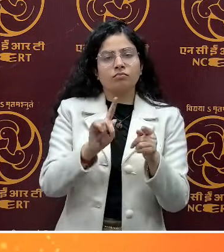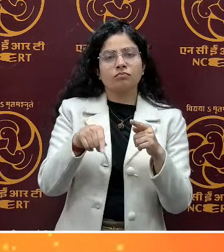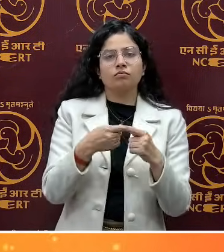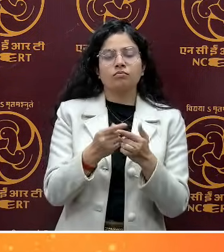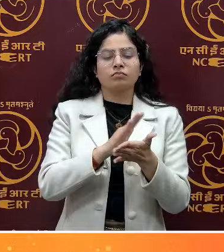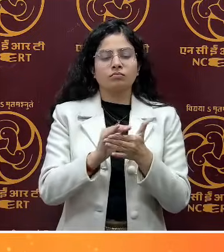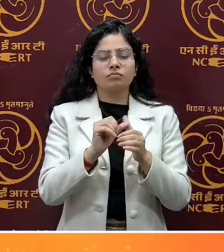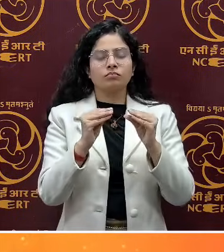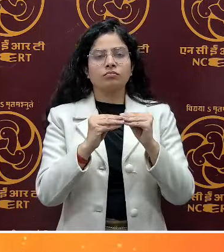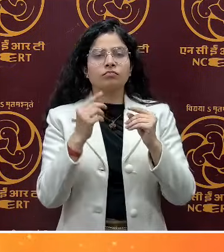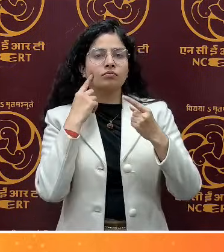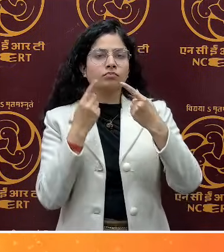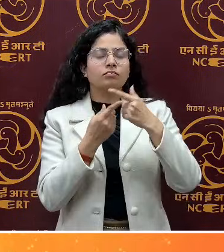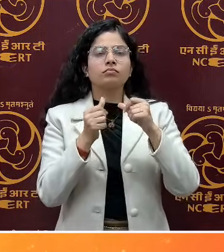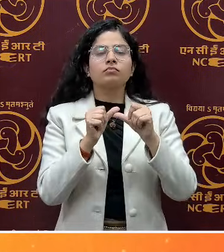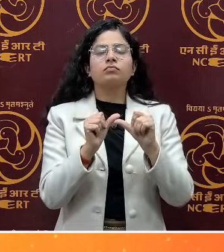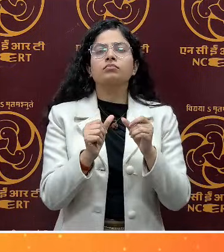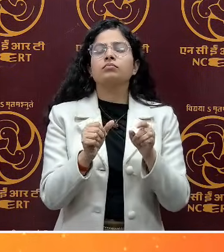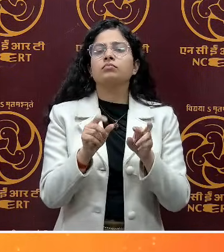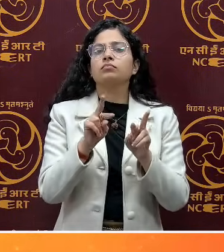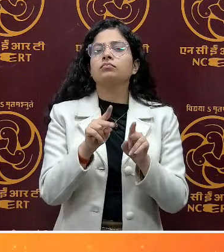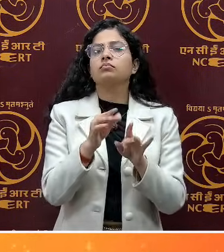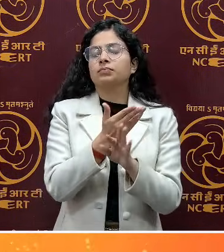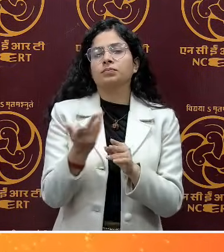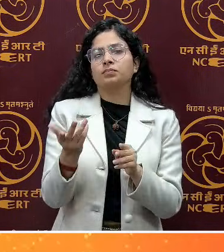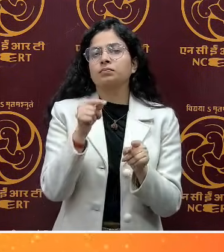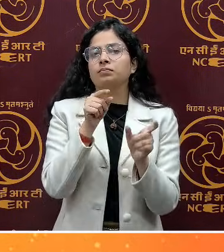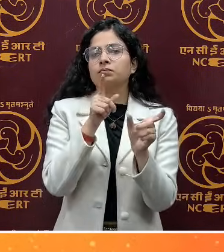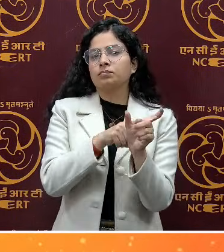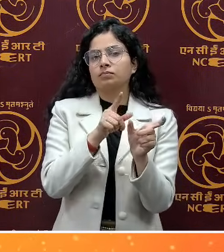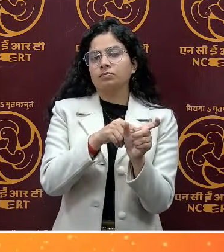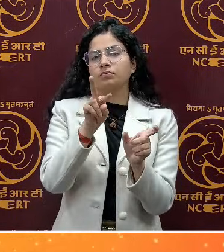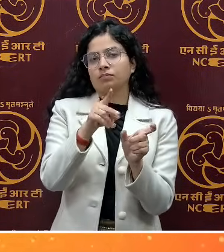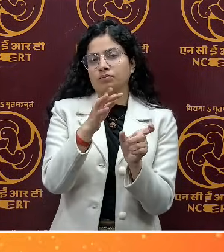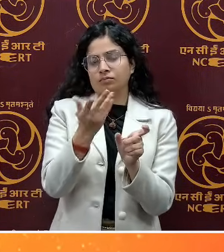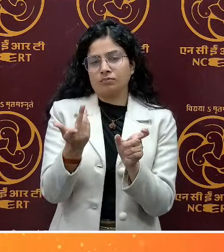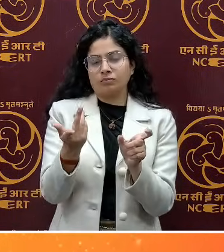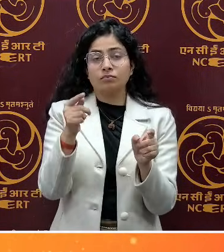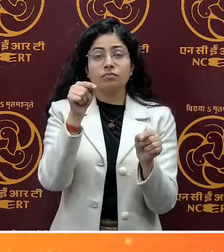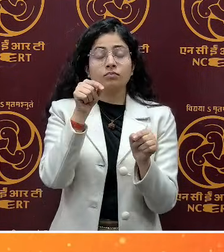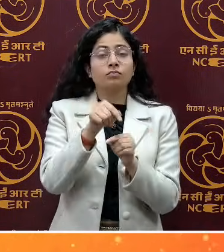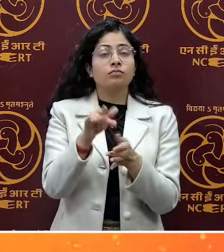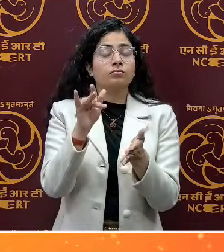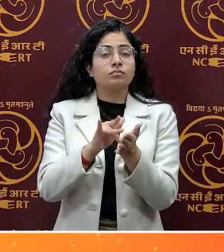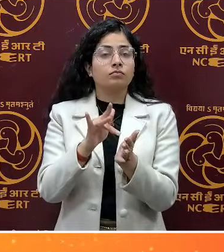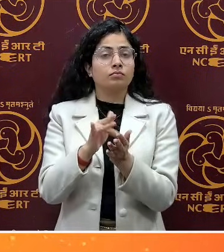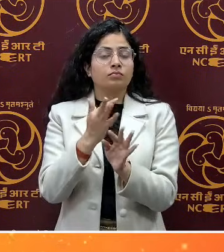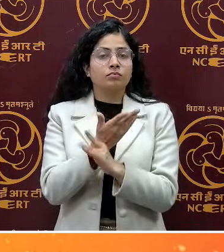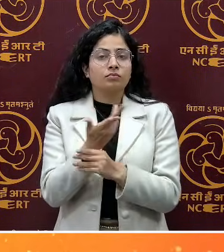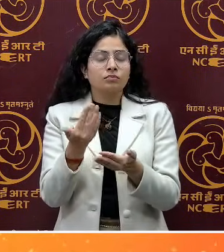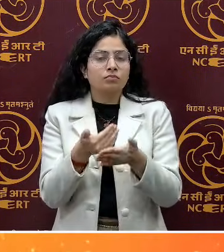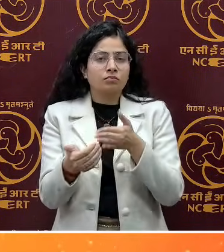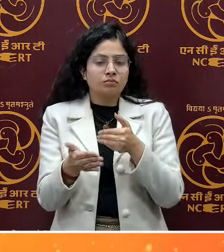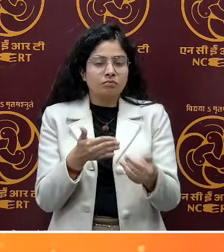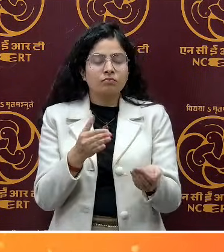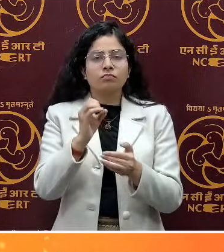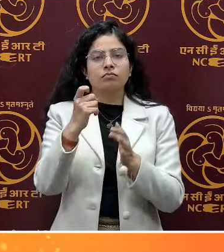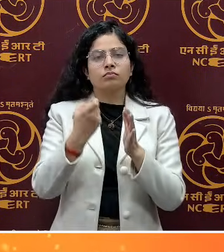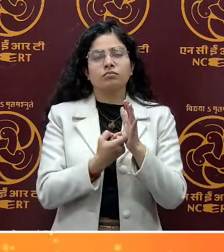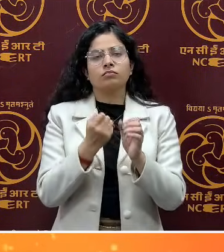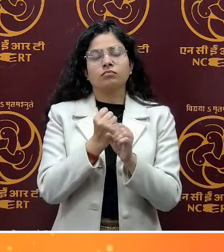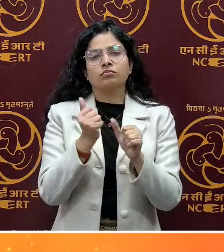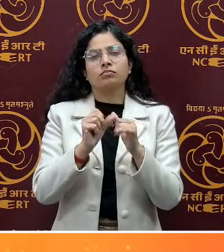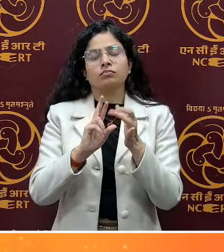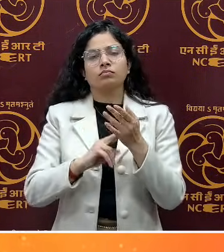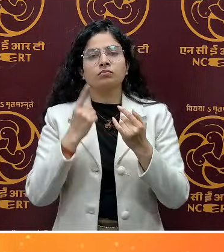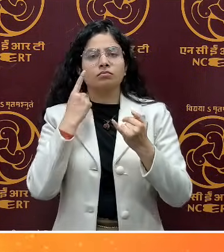habitat. Okay. So what is habitat? So it's a place where an organism live. Like